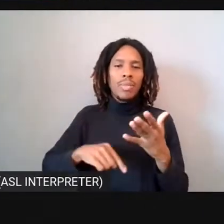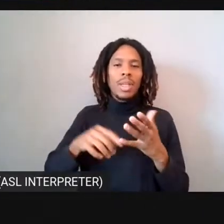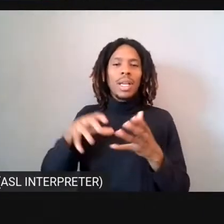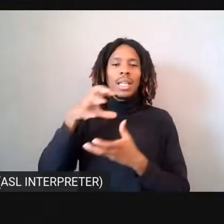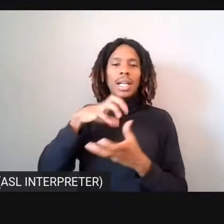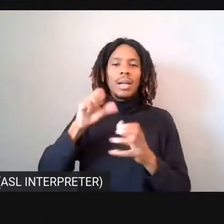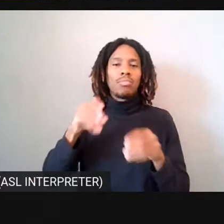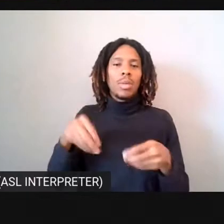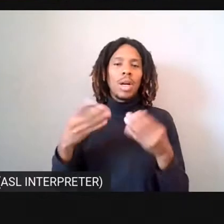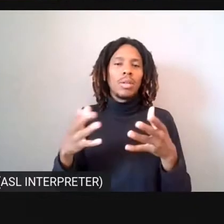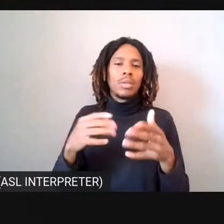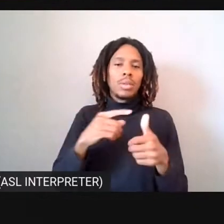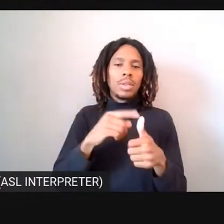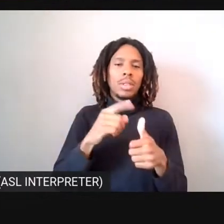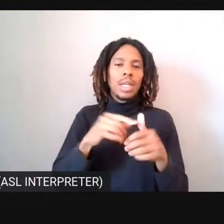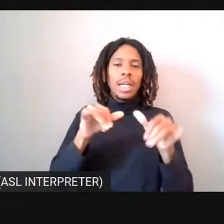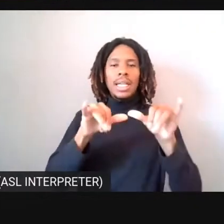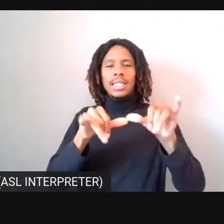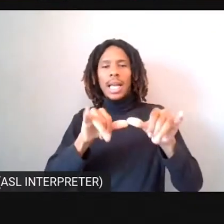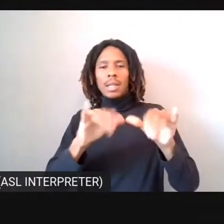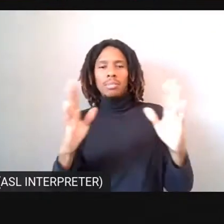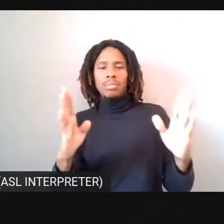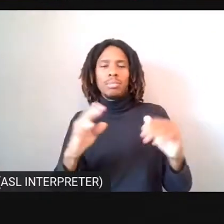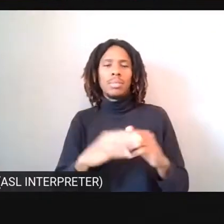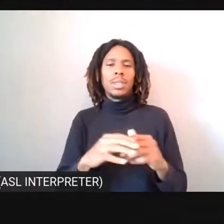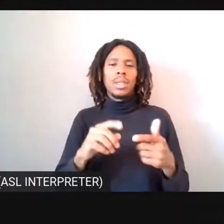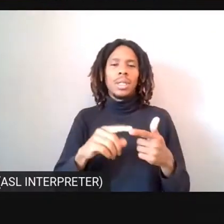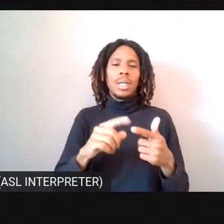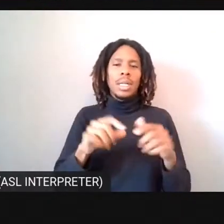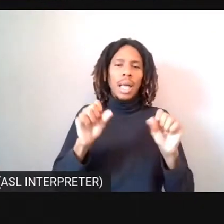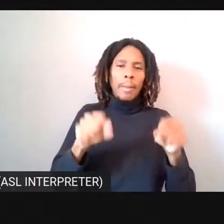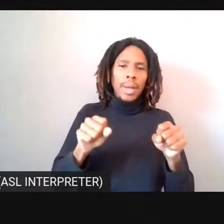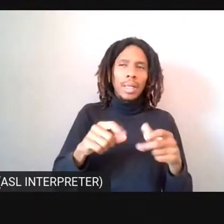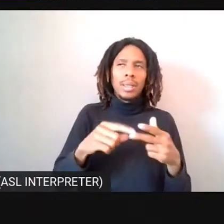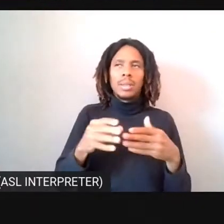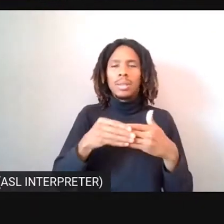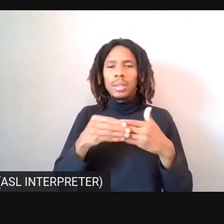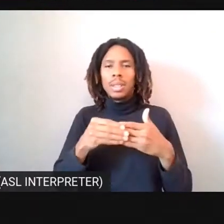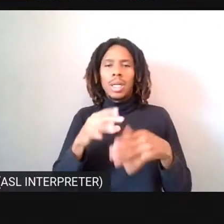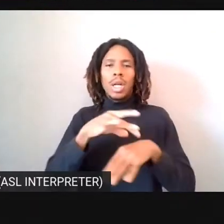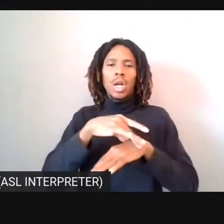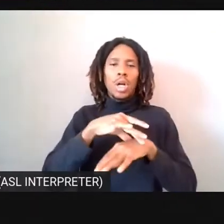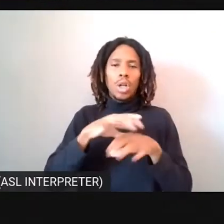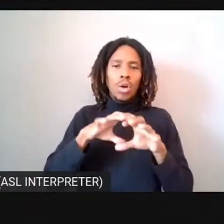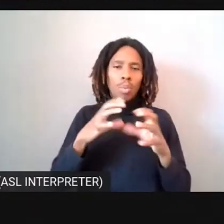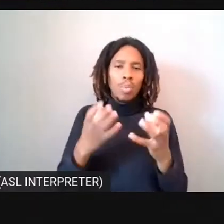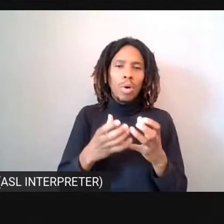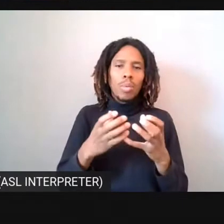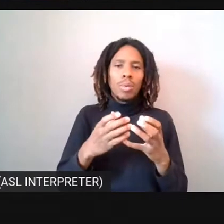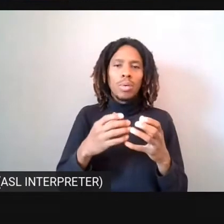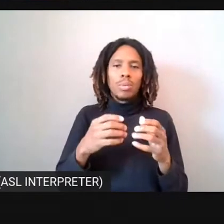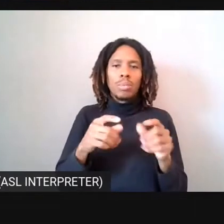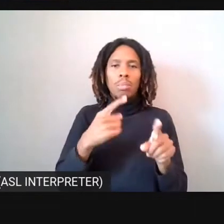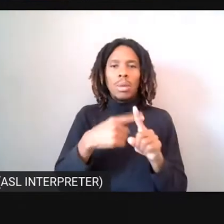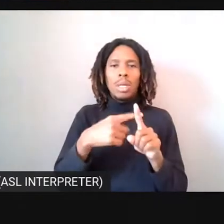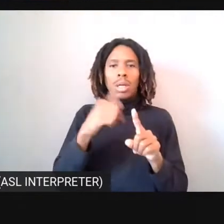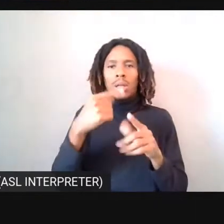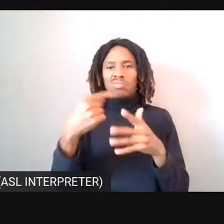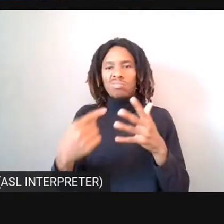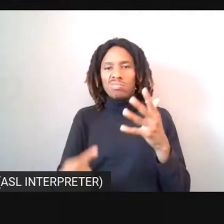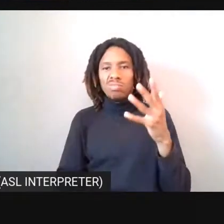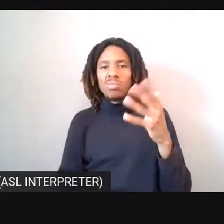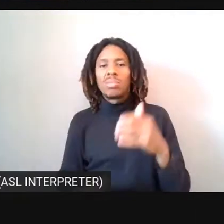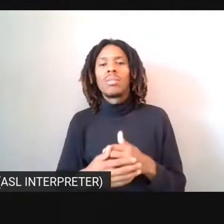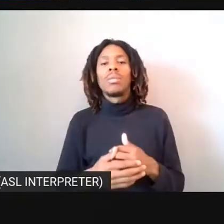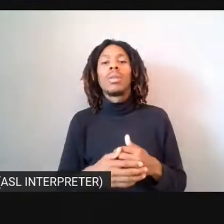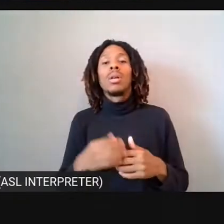offer, such as the scalability, the agility, the global reach, among other things. So in doing all of